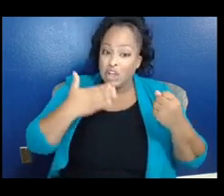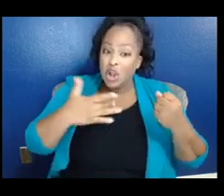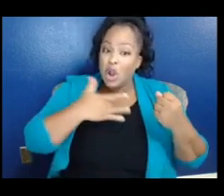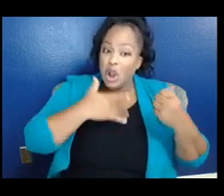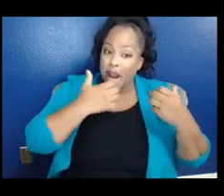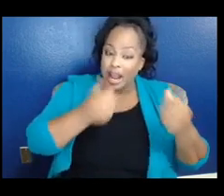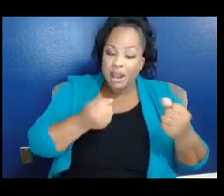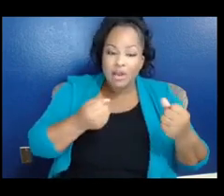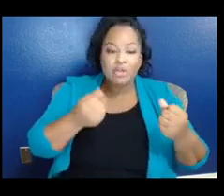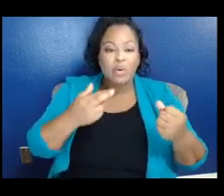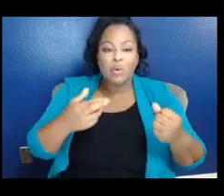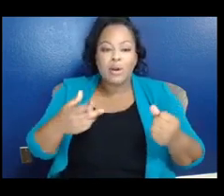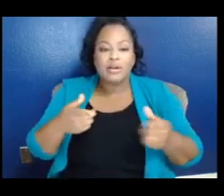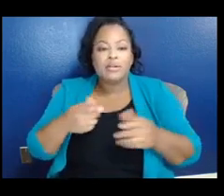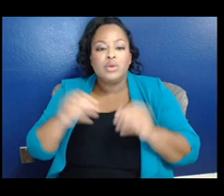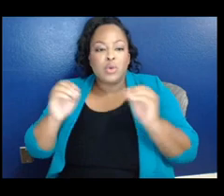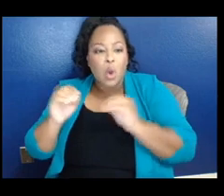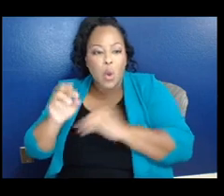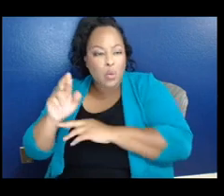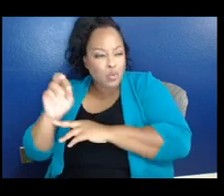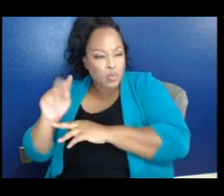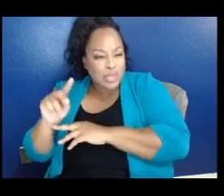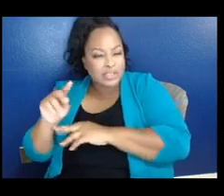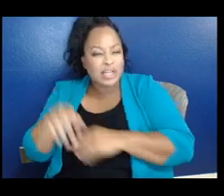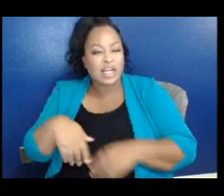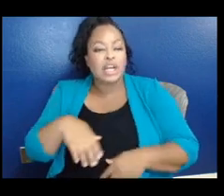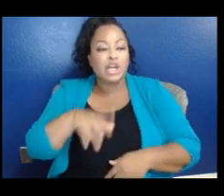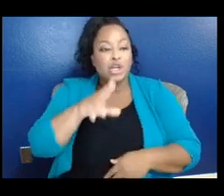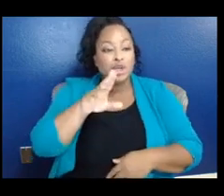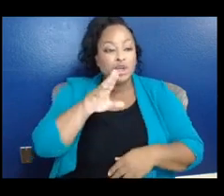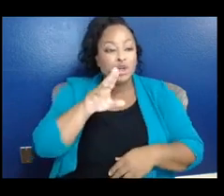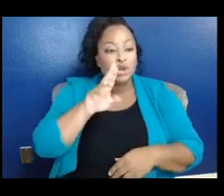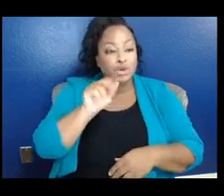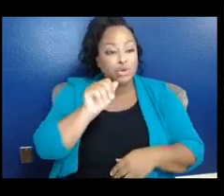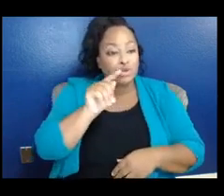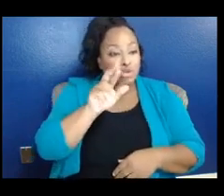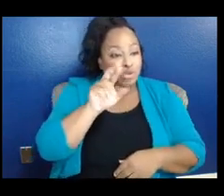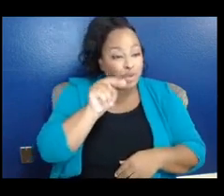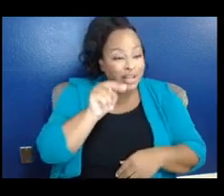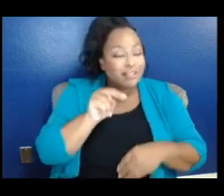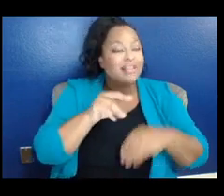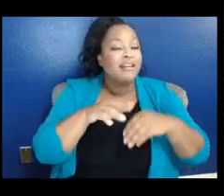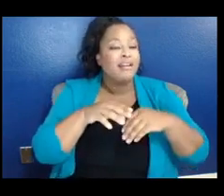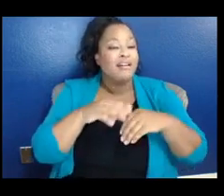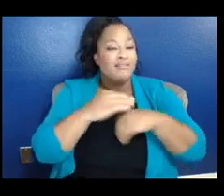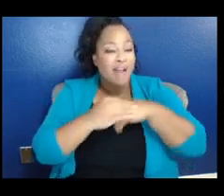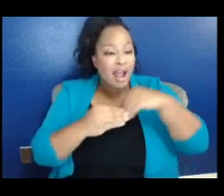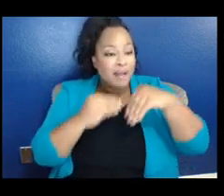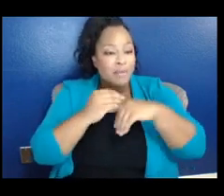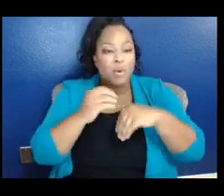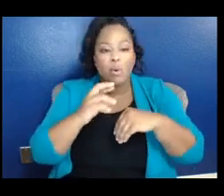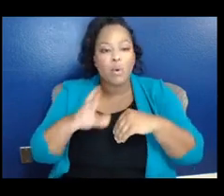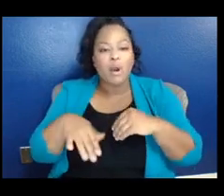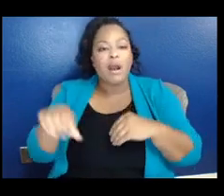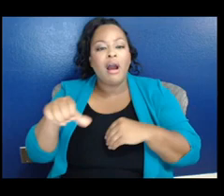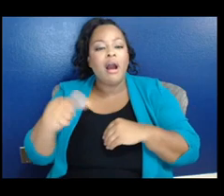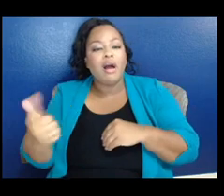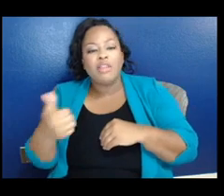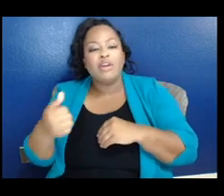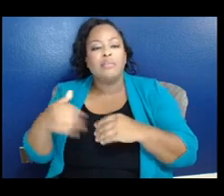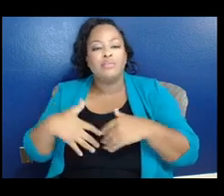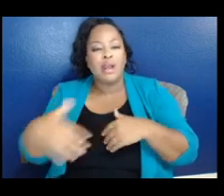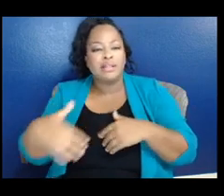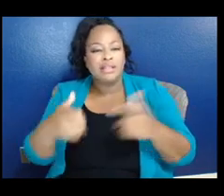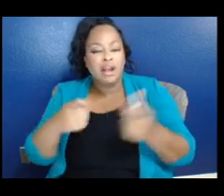good heart health or absence of these risk factors, uterine fibroids, and many other conditions like adverse pregnancy